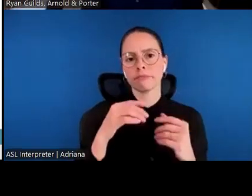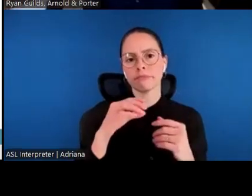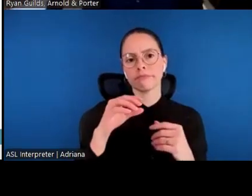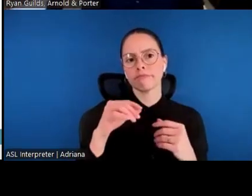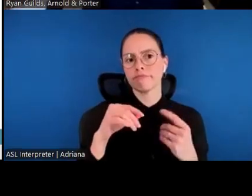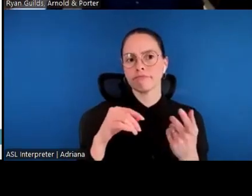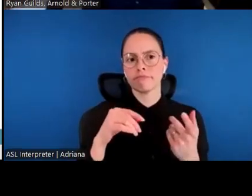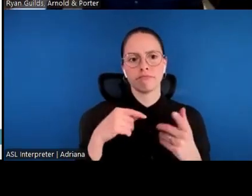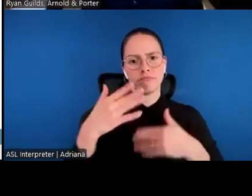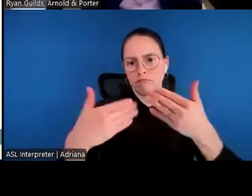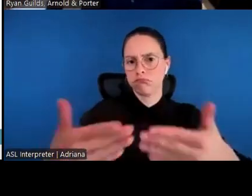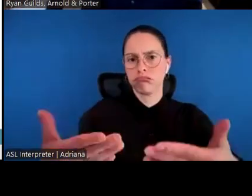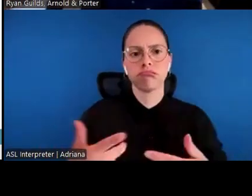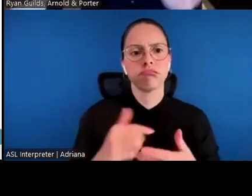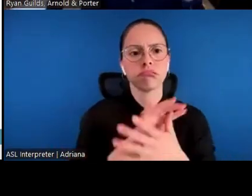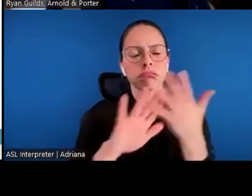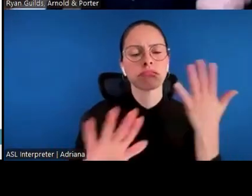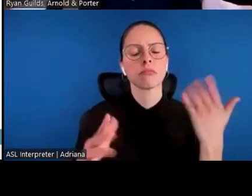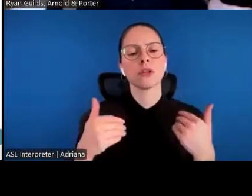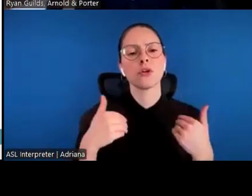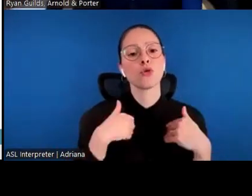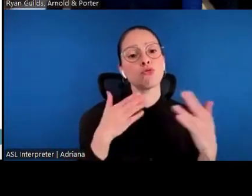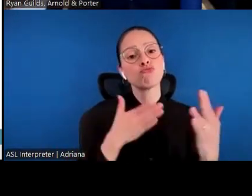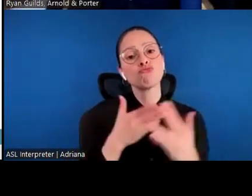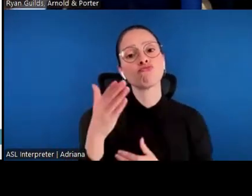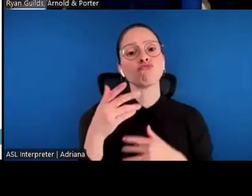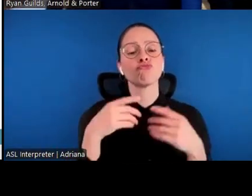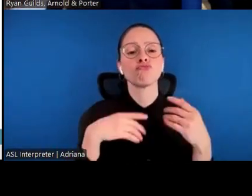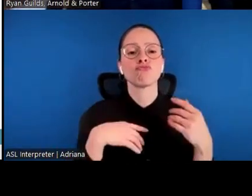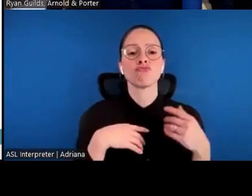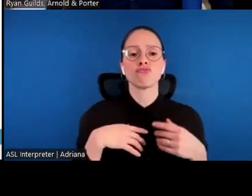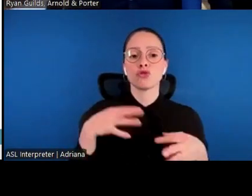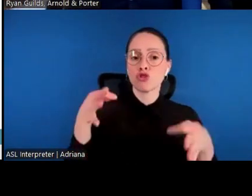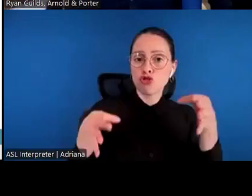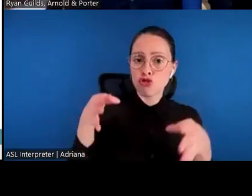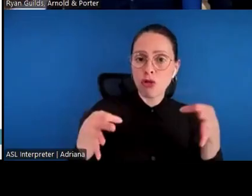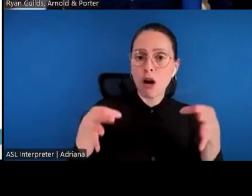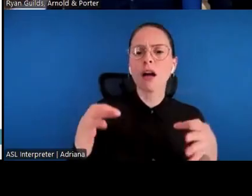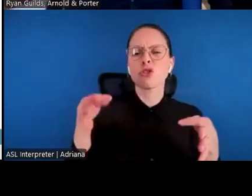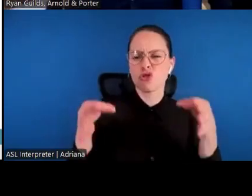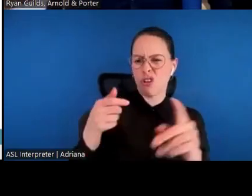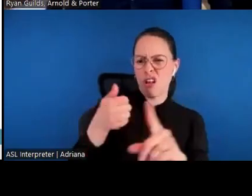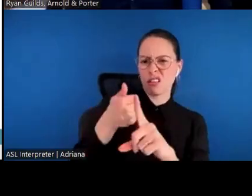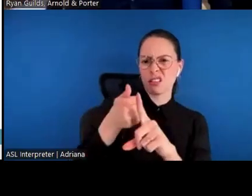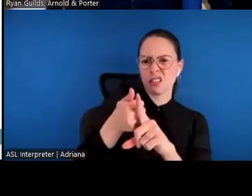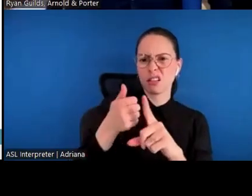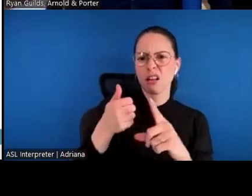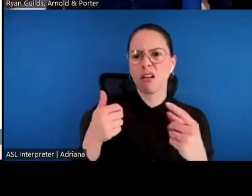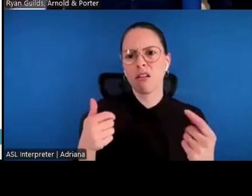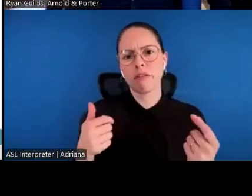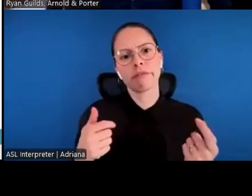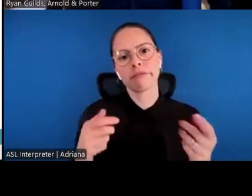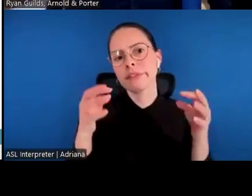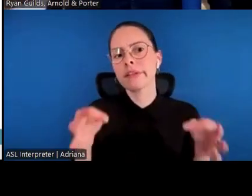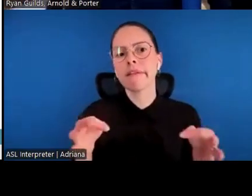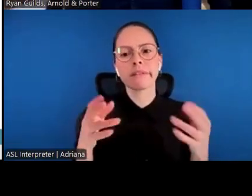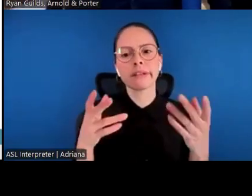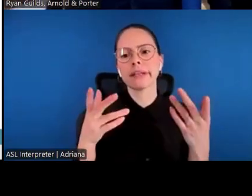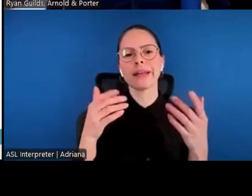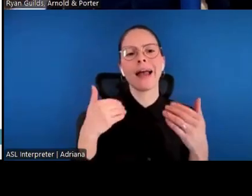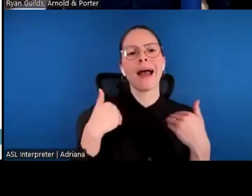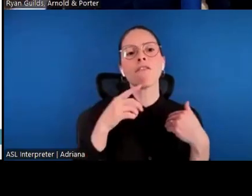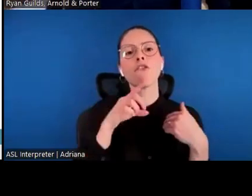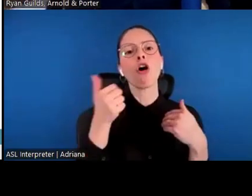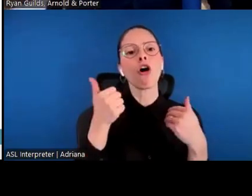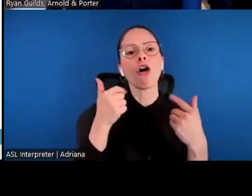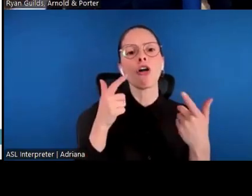you're proceeding through the trial, and then the trial itself is largely similar to, there are definitely some nuances which we'll discuss,